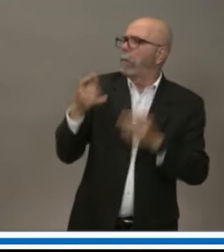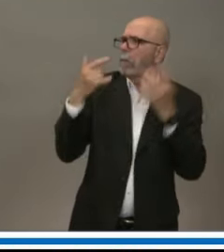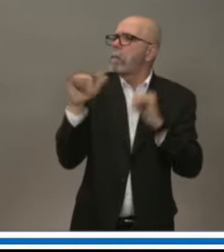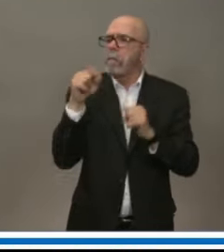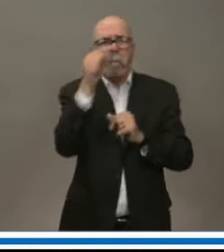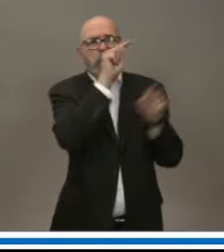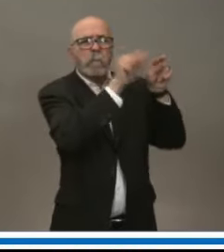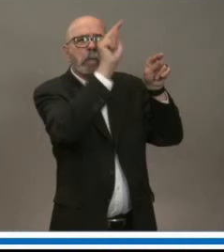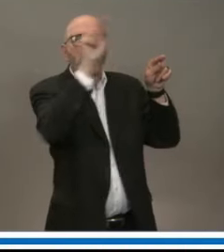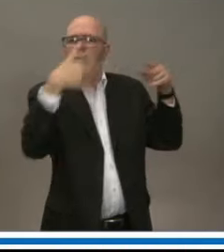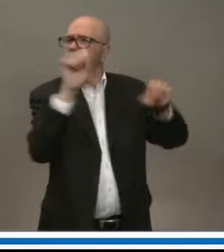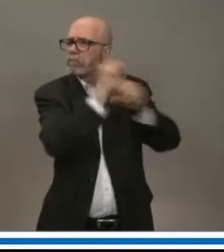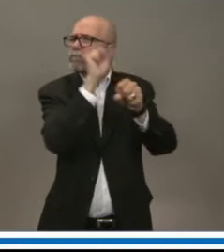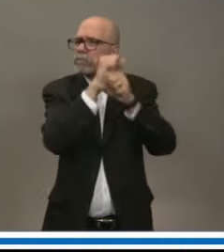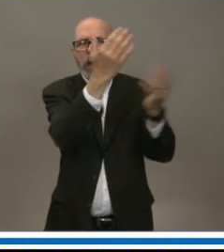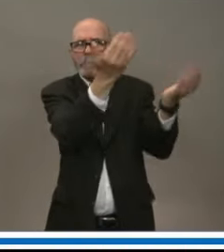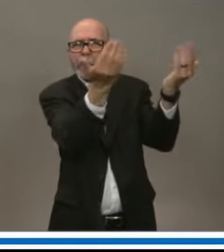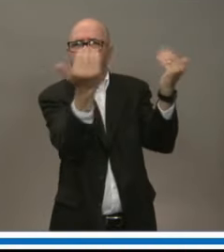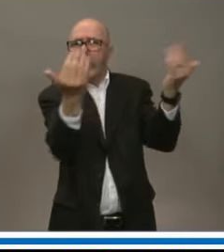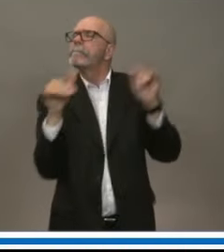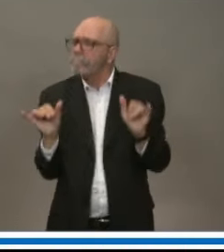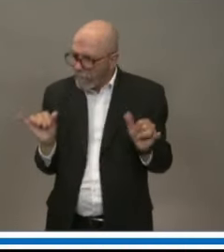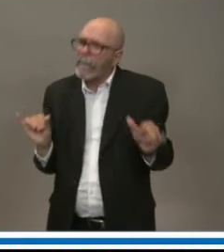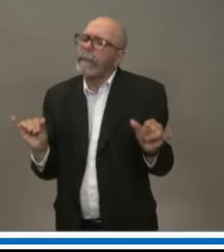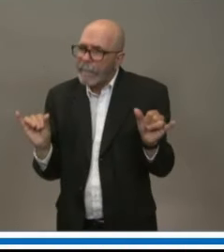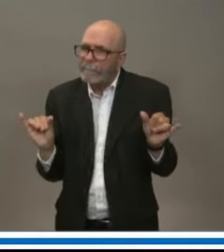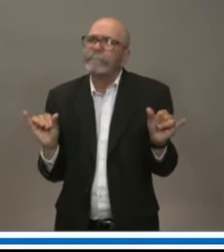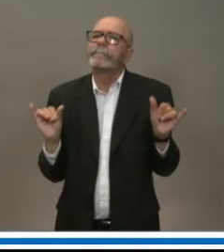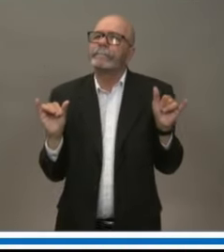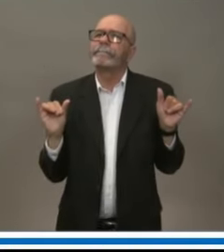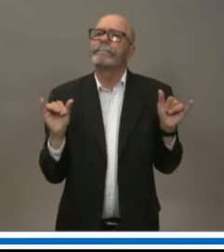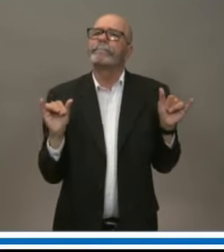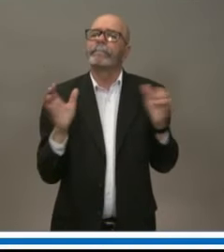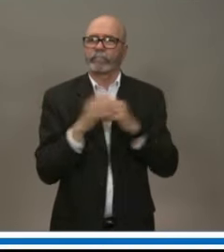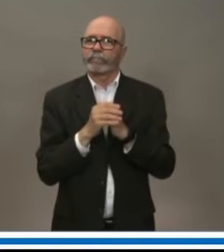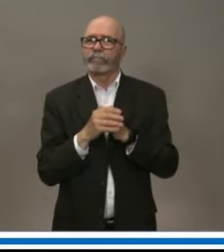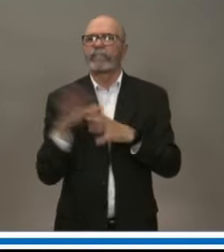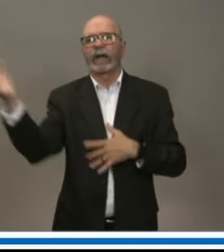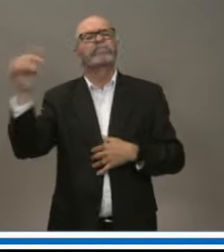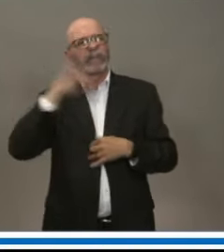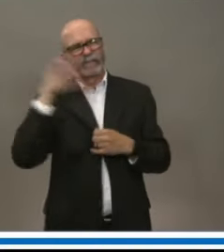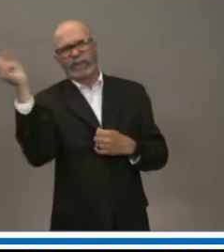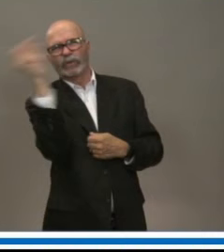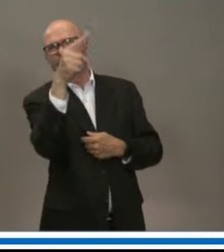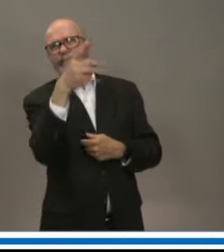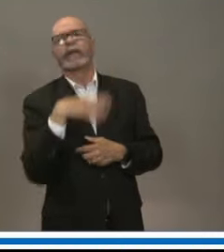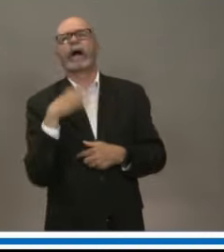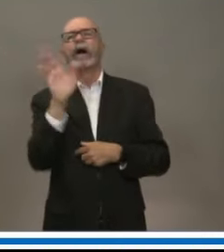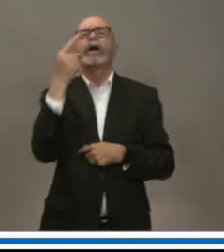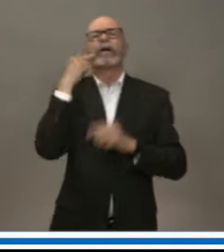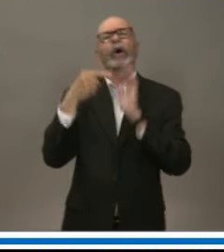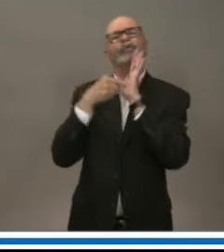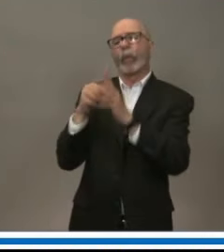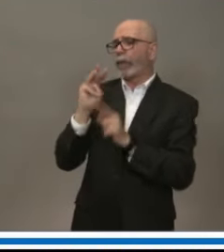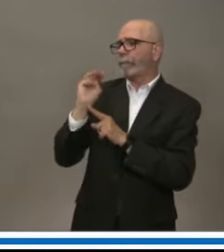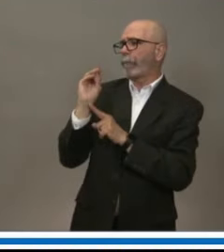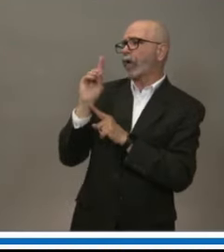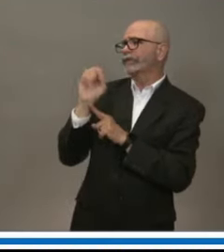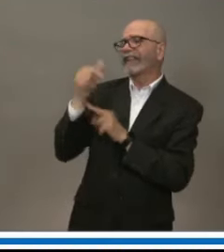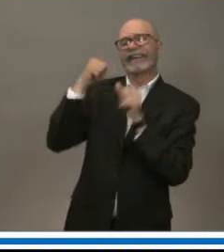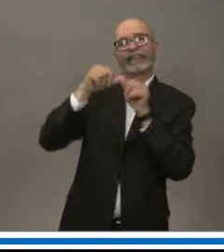ahead with a follow-up, Mike. Thanks. Dr. Strang, when you presented the modeling on Tuesday, you talked about, as it relates